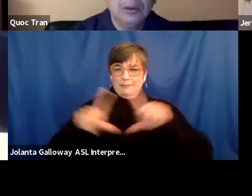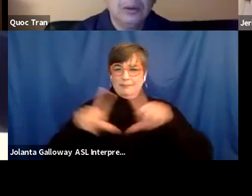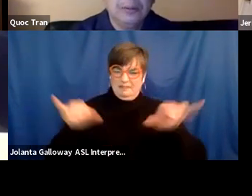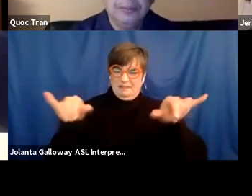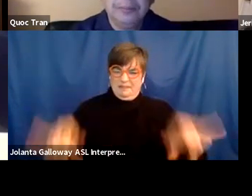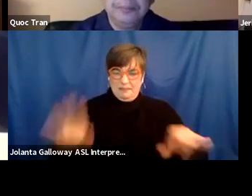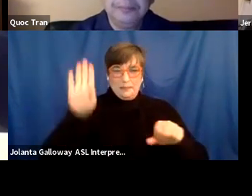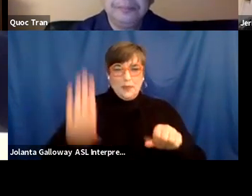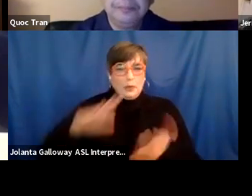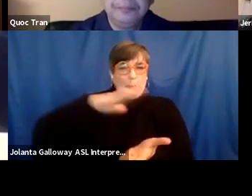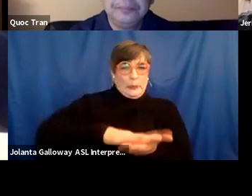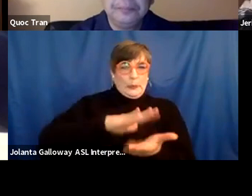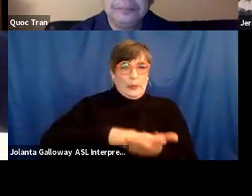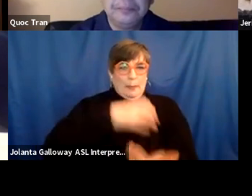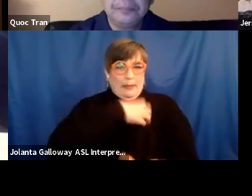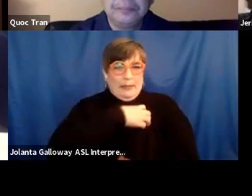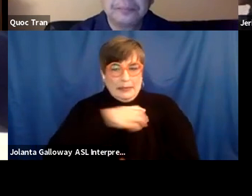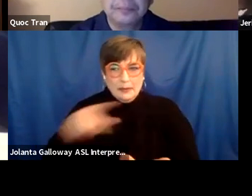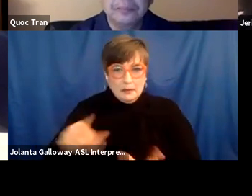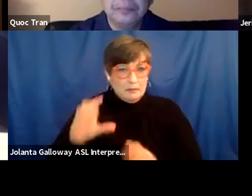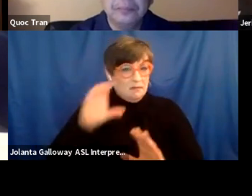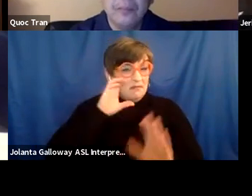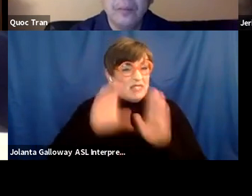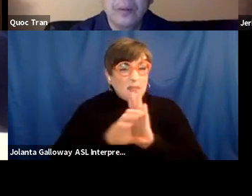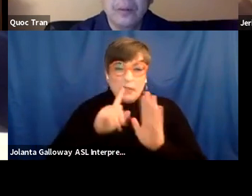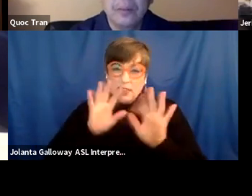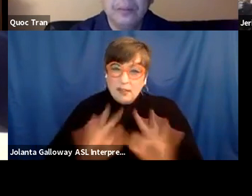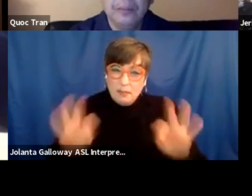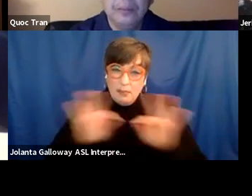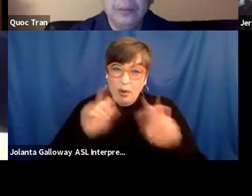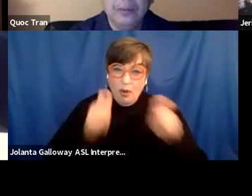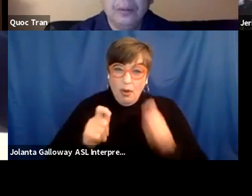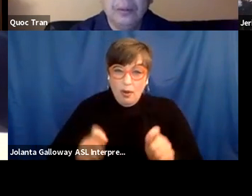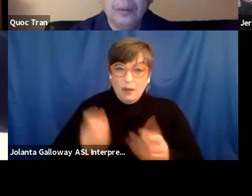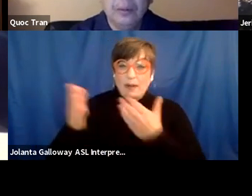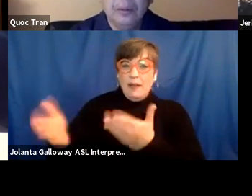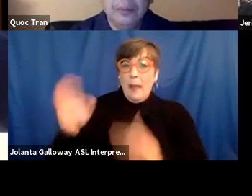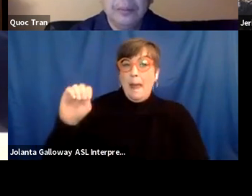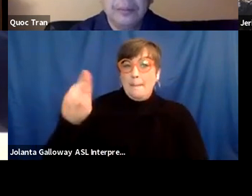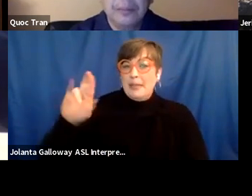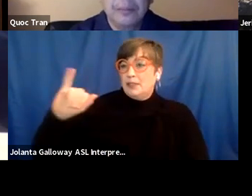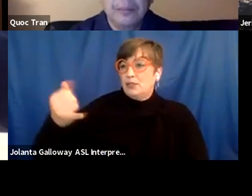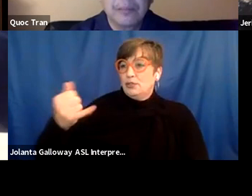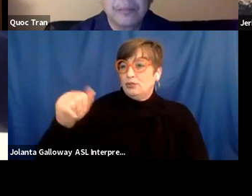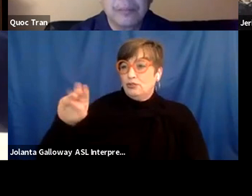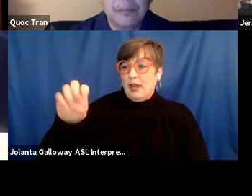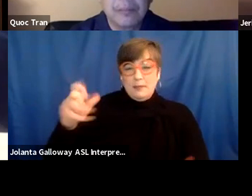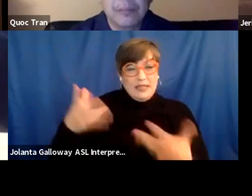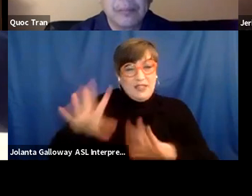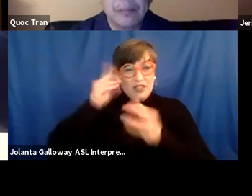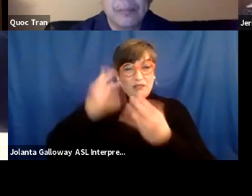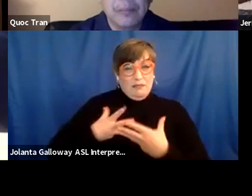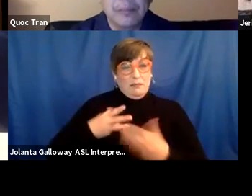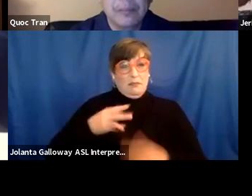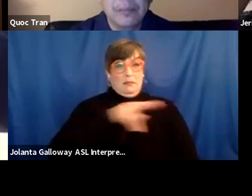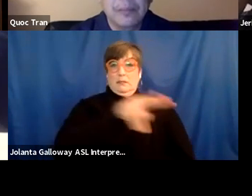and images matter, right? And yeah. Mr. James has been pointing out to us the perception of students of our school safety